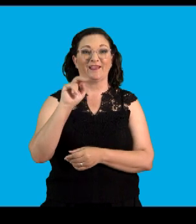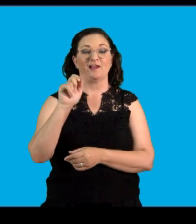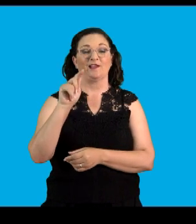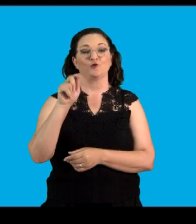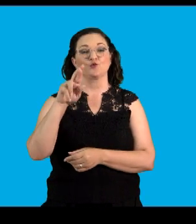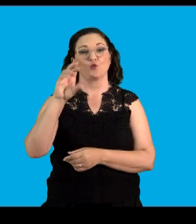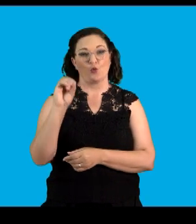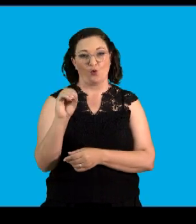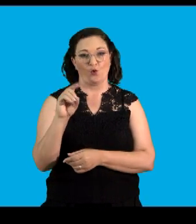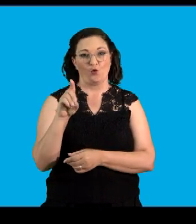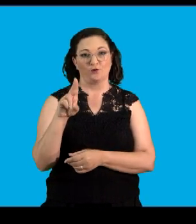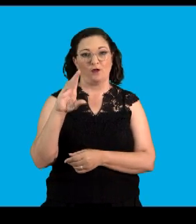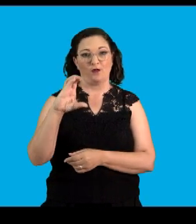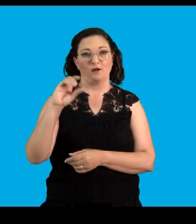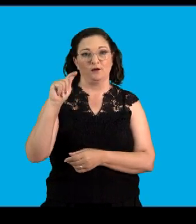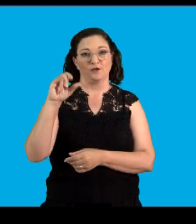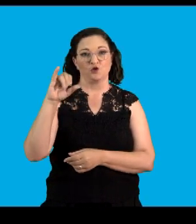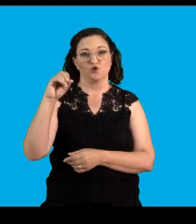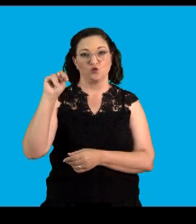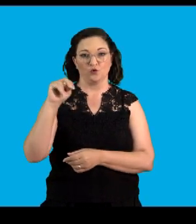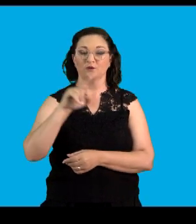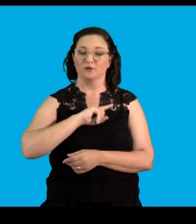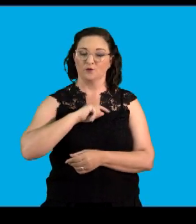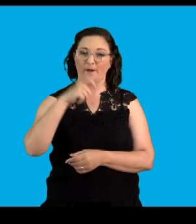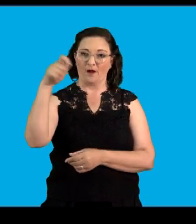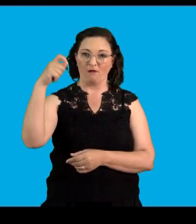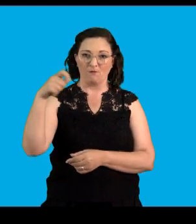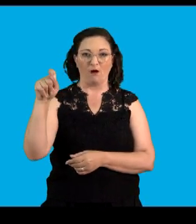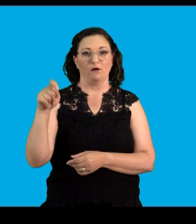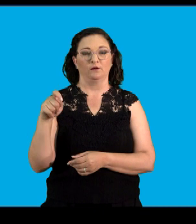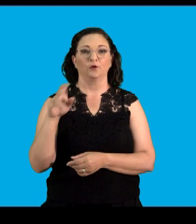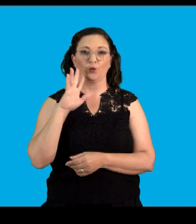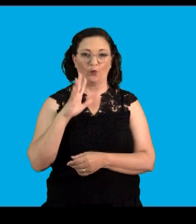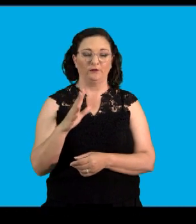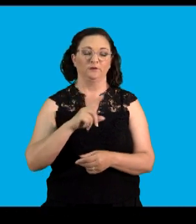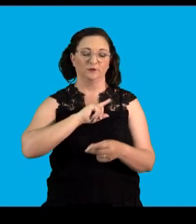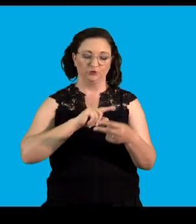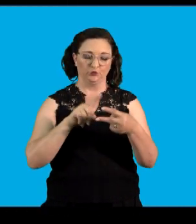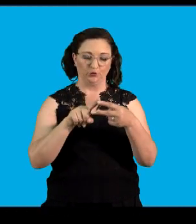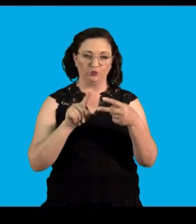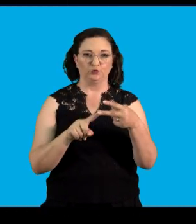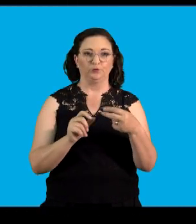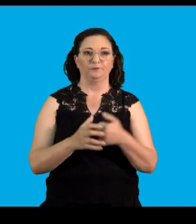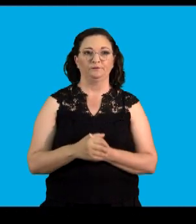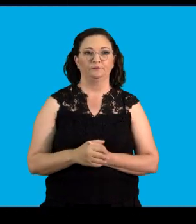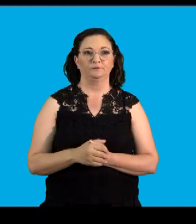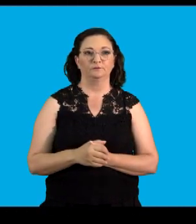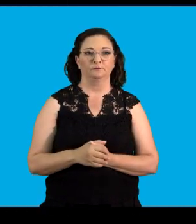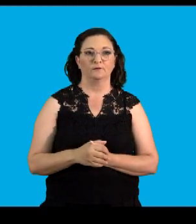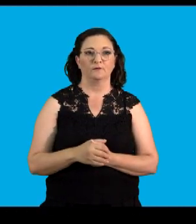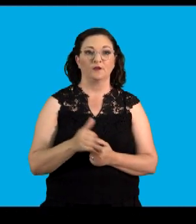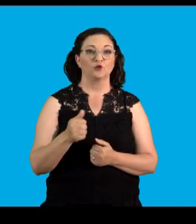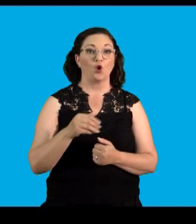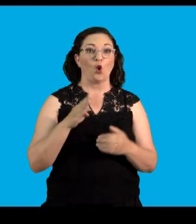facts. So it's your 2 points there, and then 1 mark for the second point. So we need 2 points. Right, don't write the